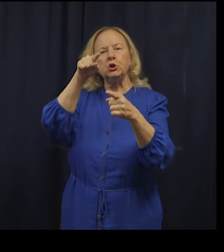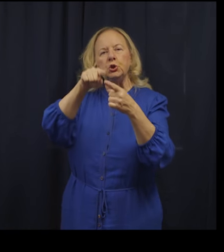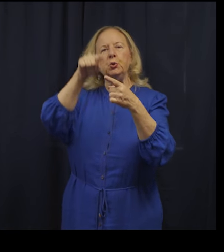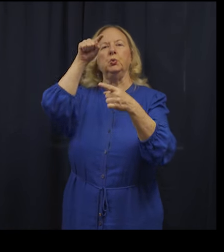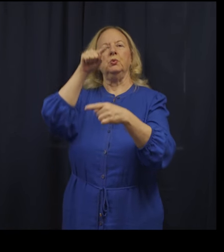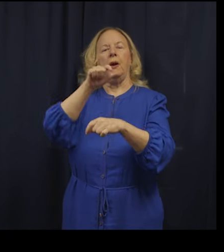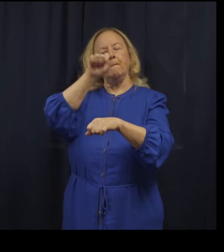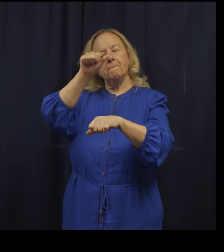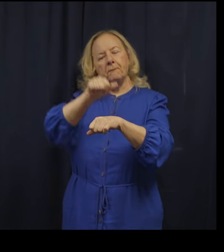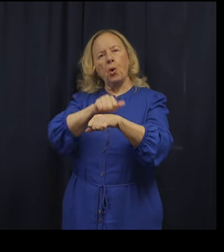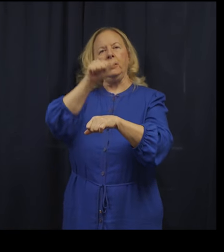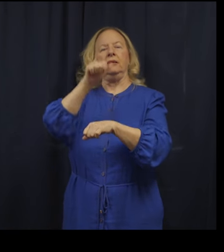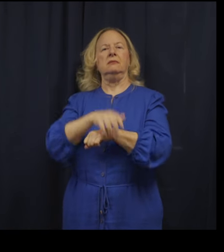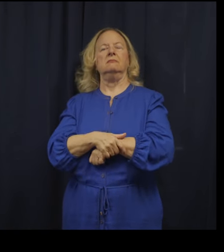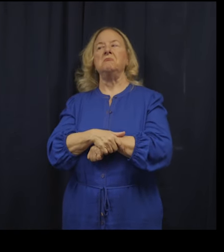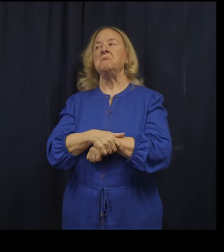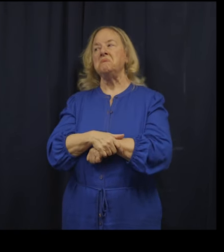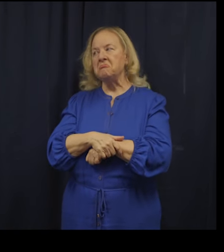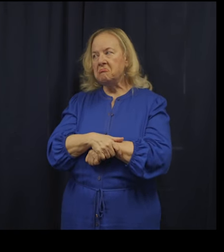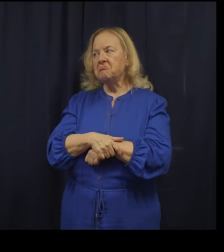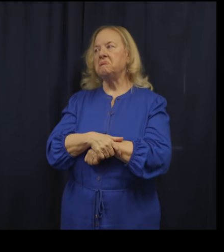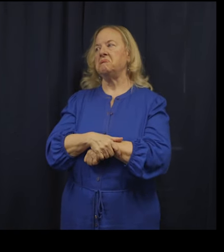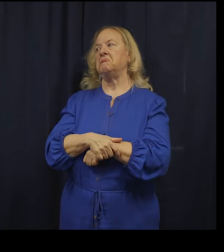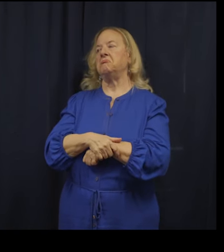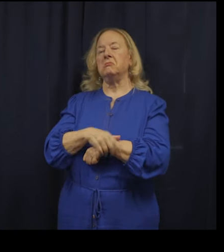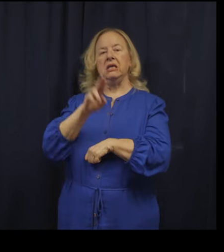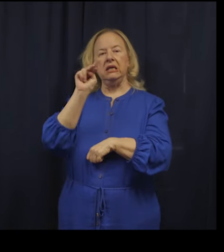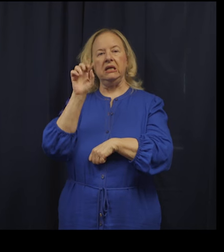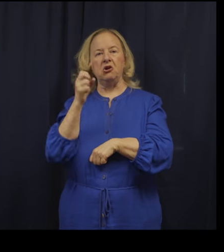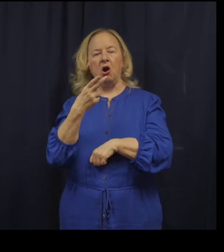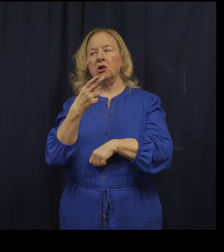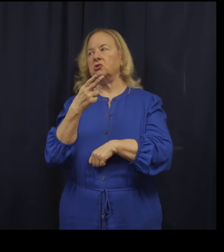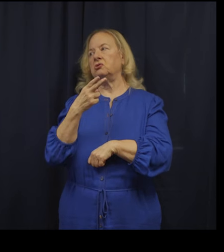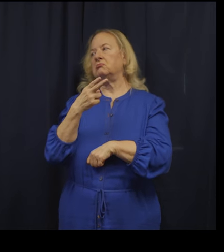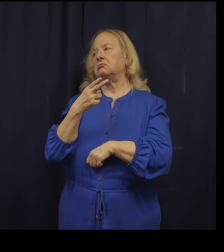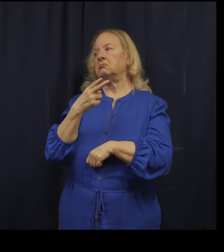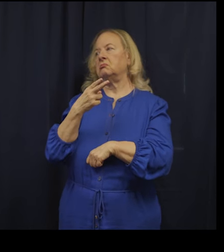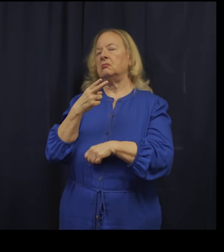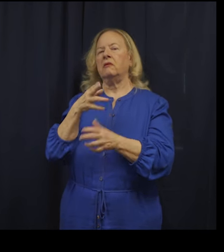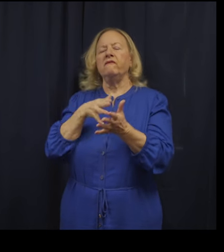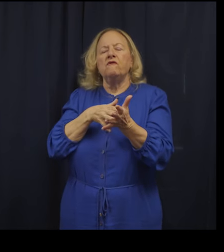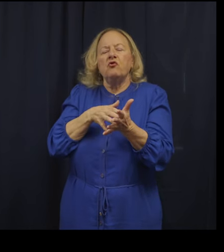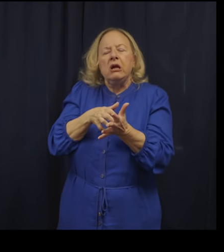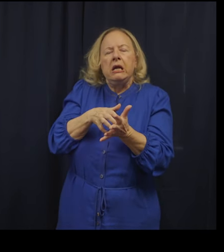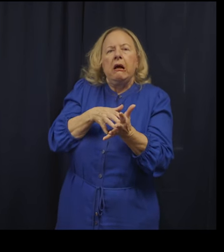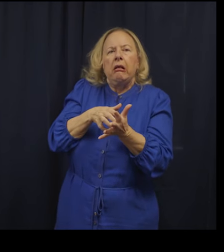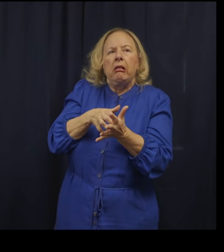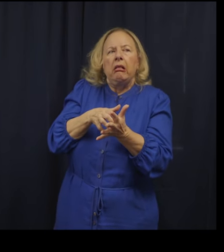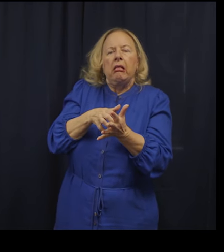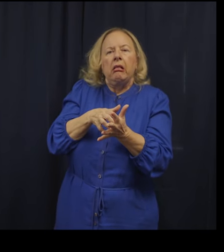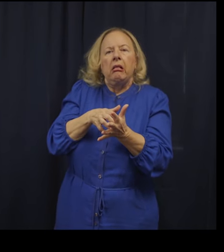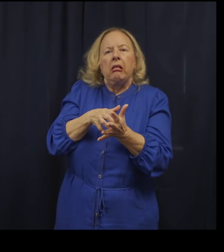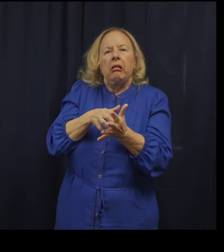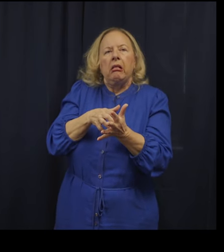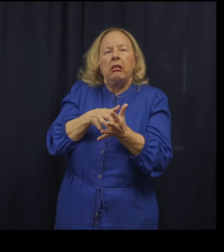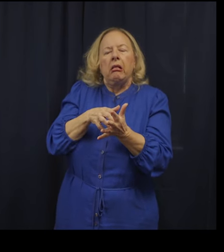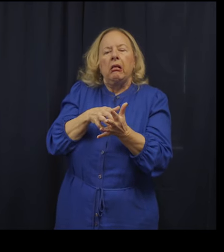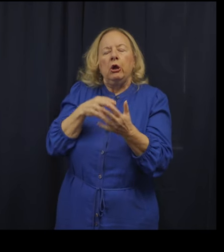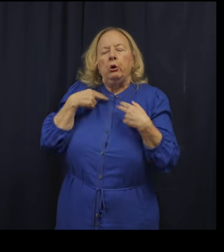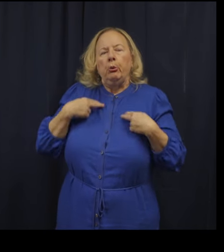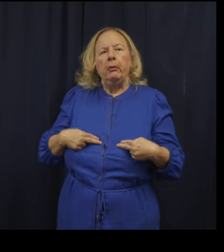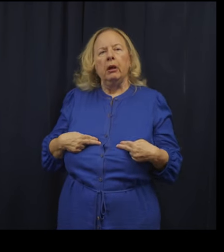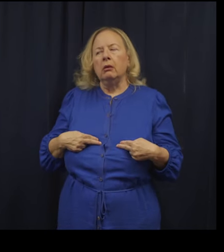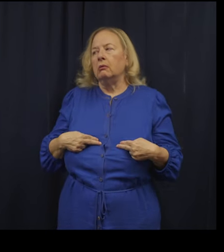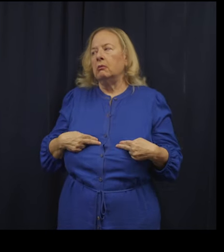to. And I said, okay, well, the next one is Enosh. Well, that's feeble, frail, mortal.